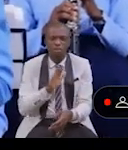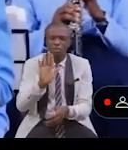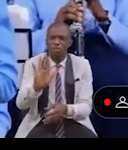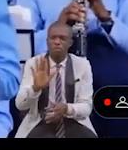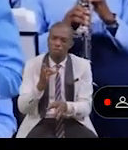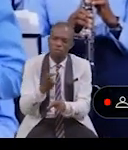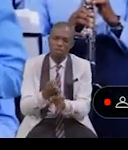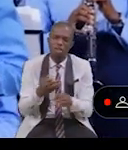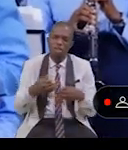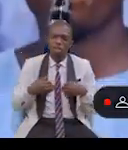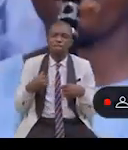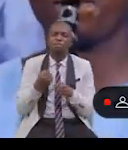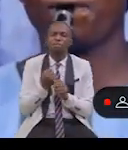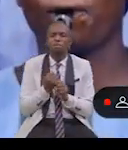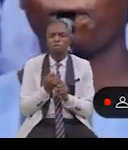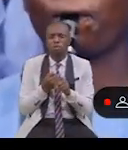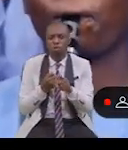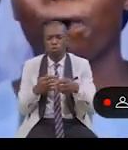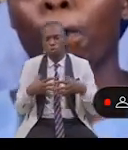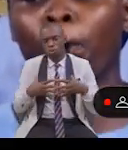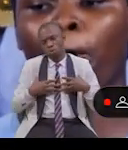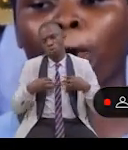has made you whole."